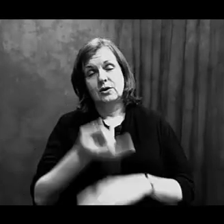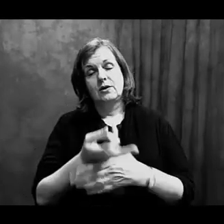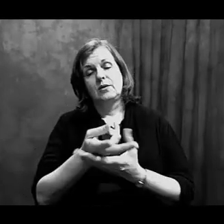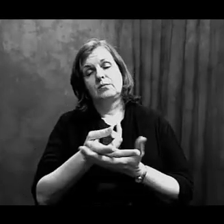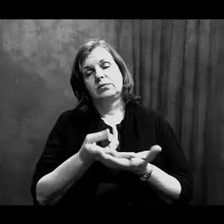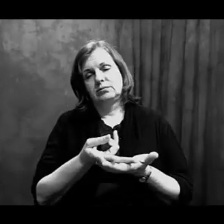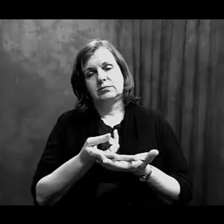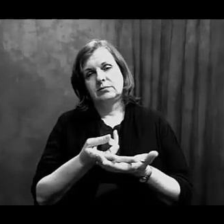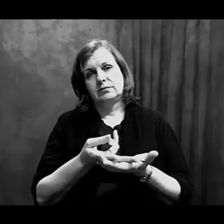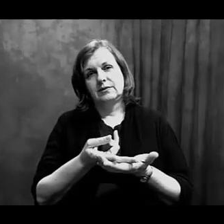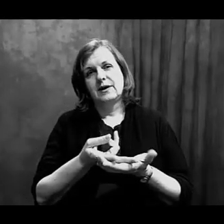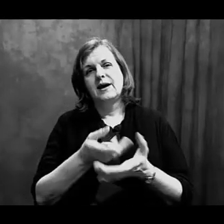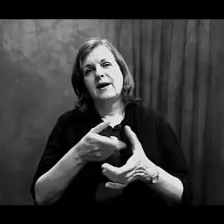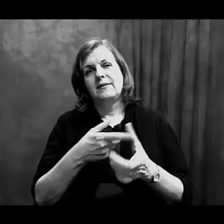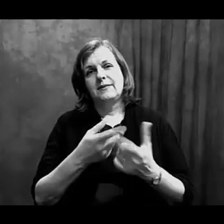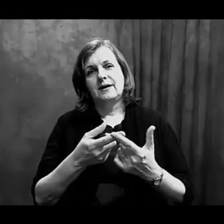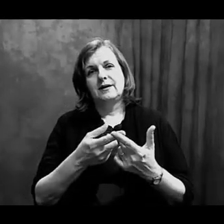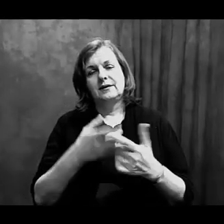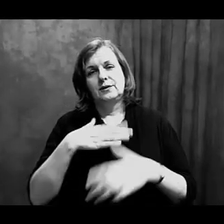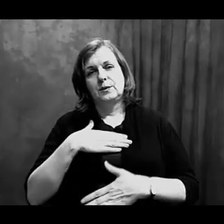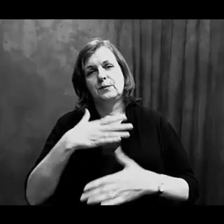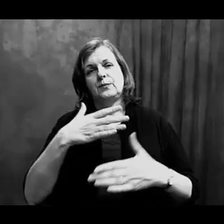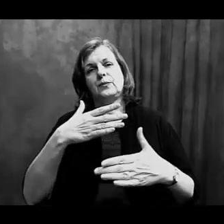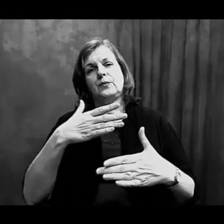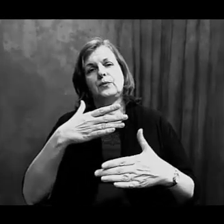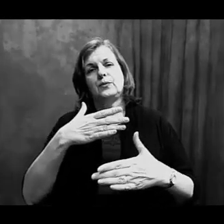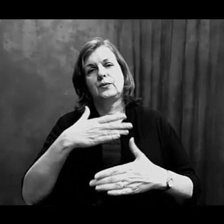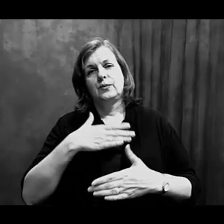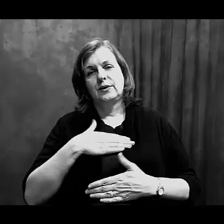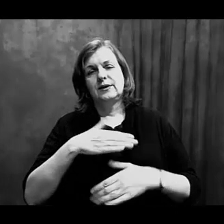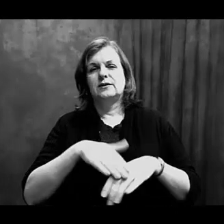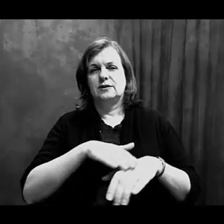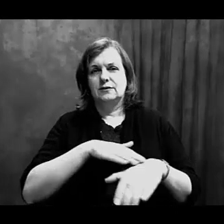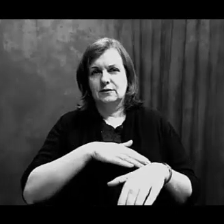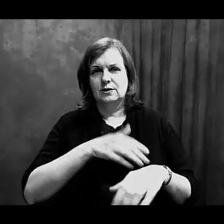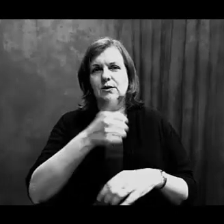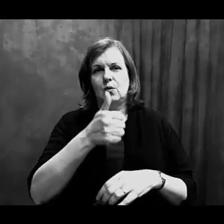complete rest, your breathing rate slows dramatically.